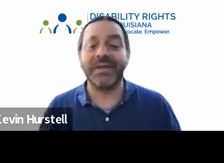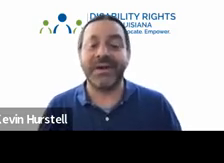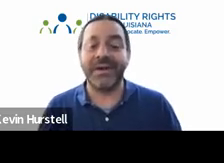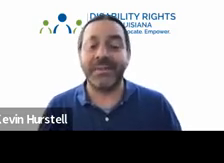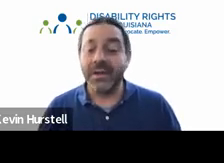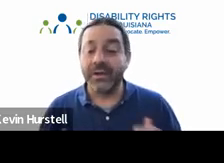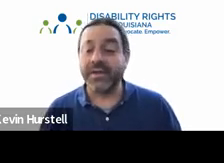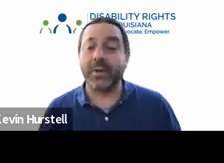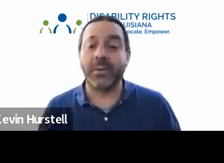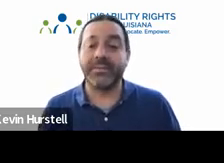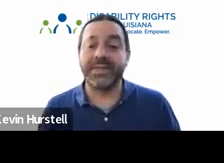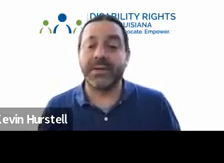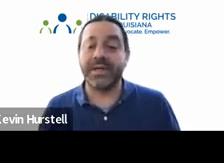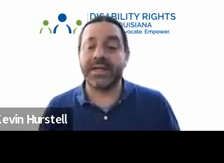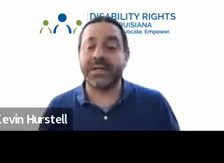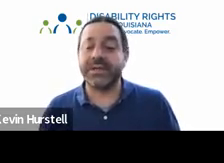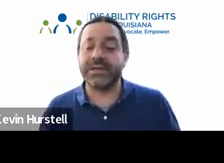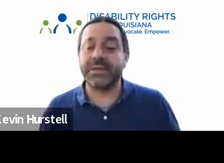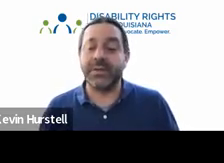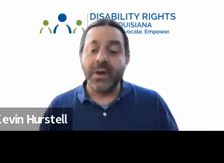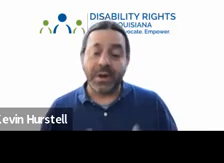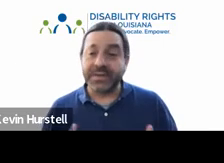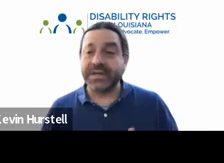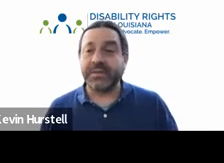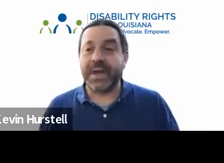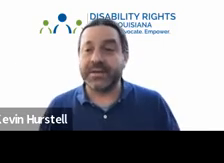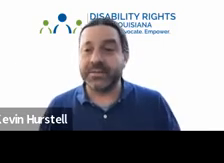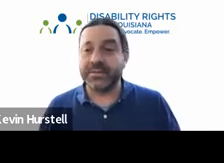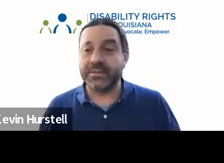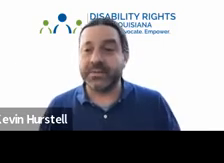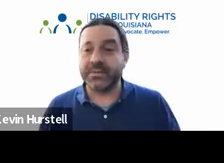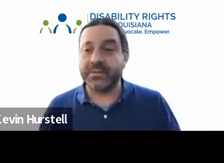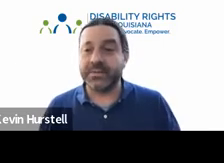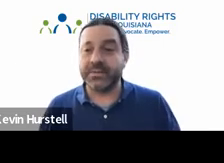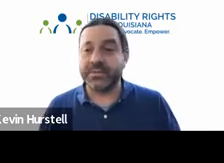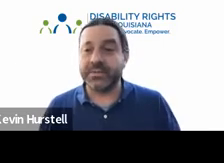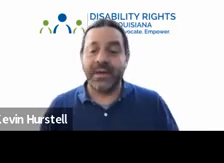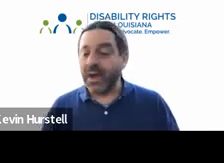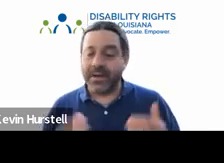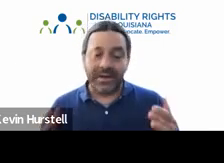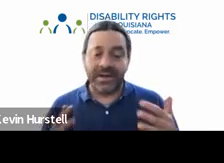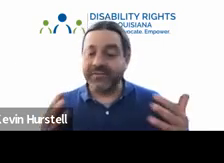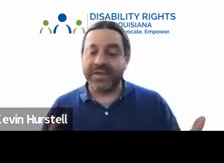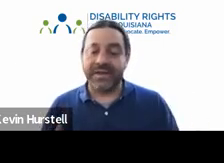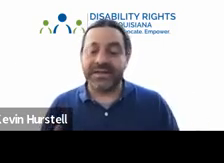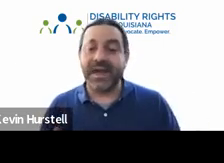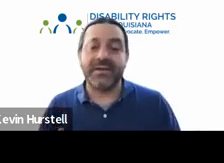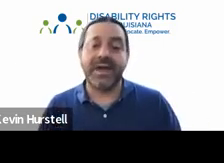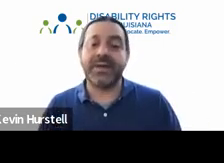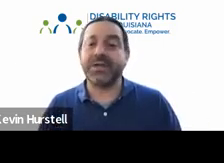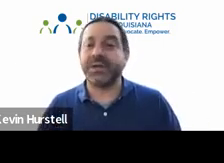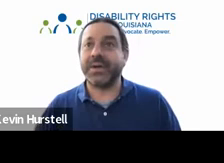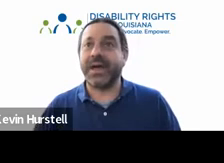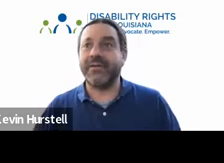bonus month. Look for them on our website. We're continuing to post them as get them, get